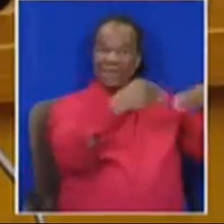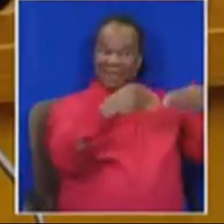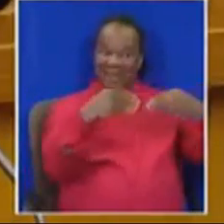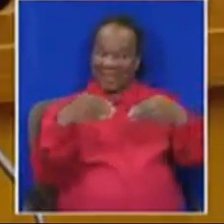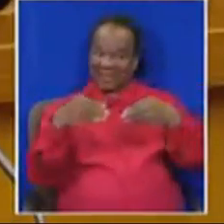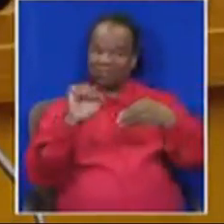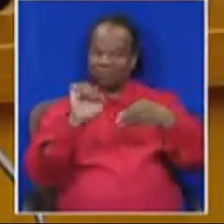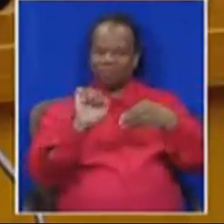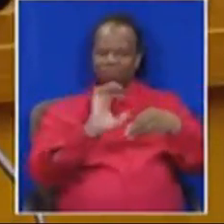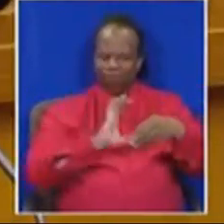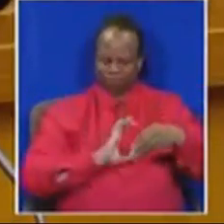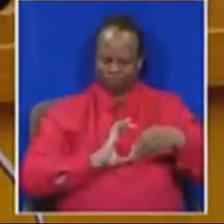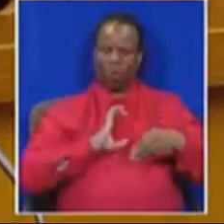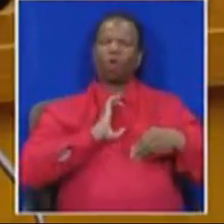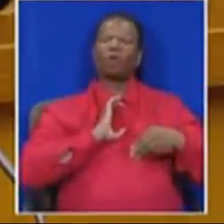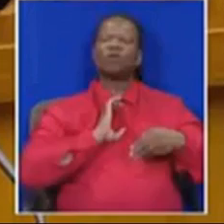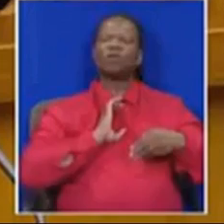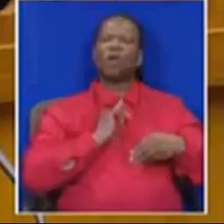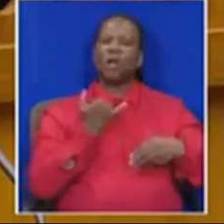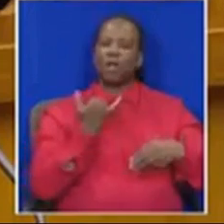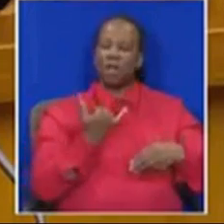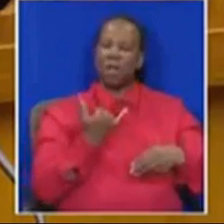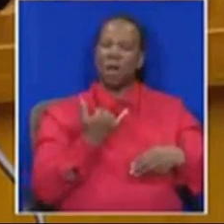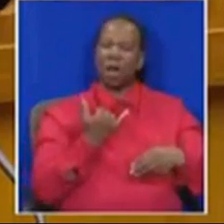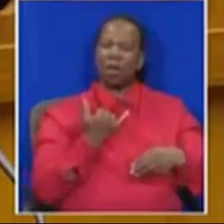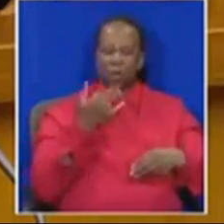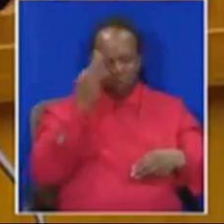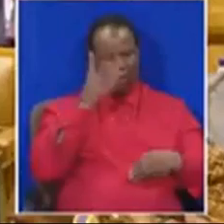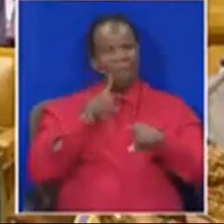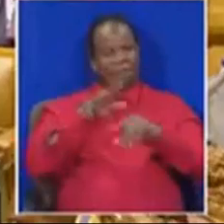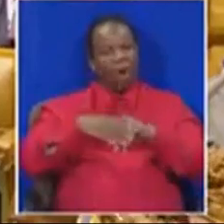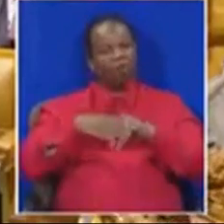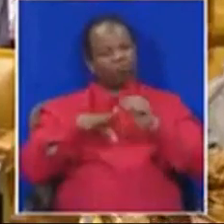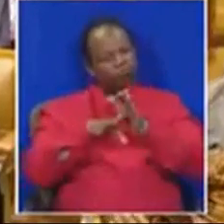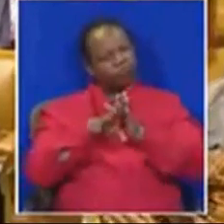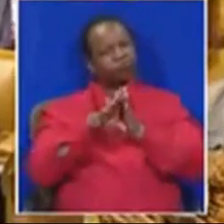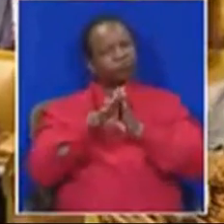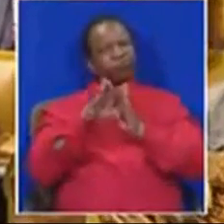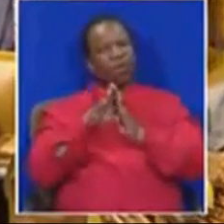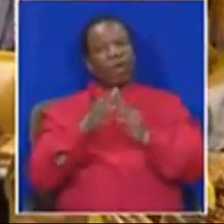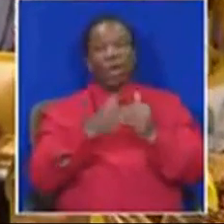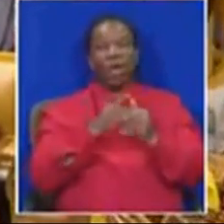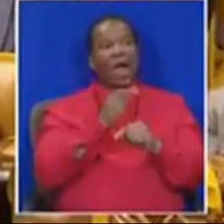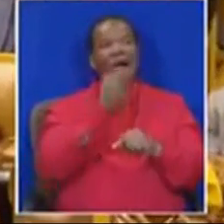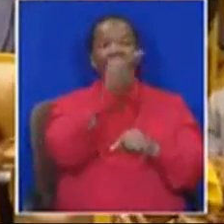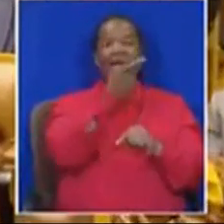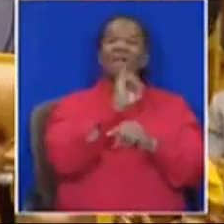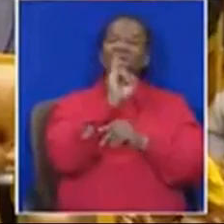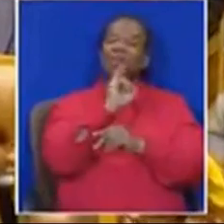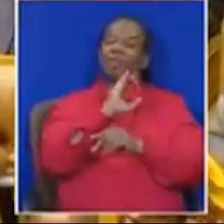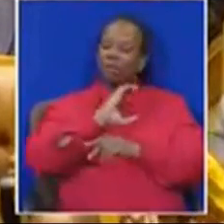companies has improved, and it keeps improving. Foreign investors are looking anew